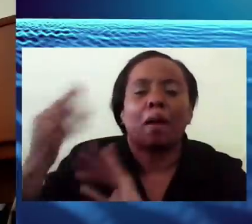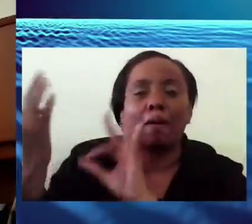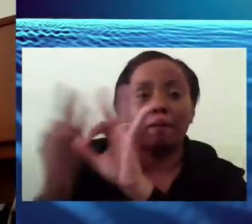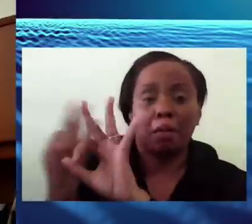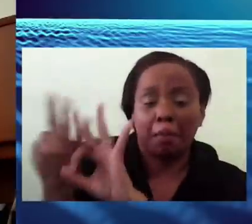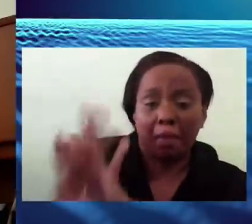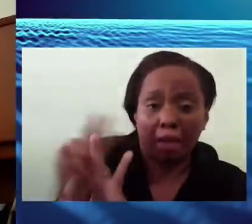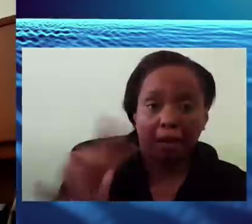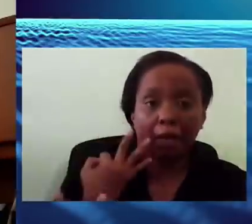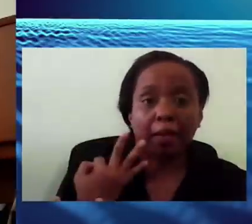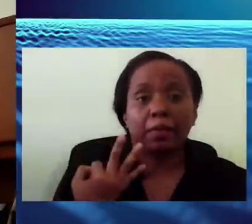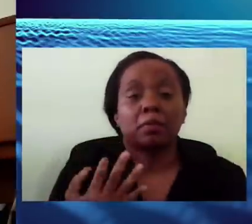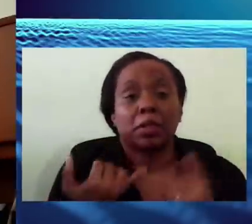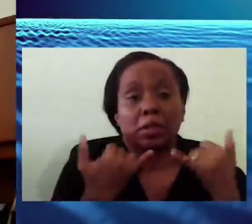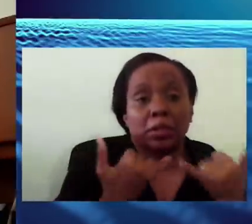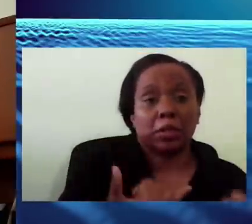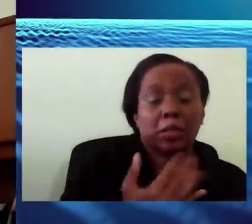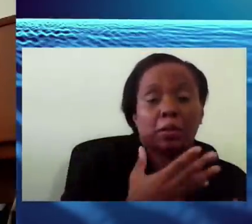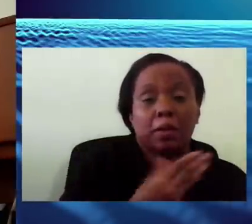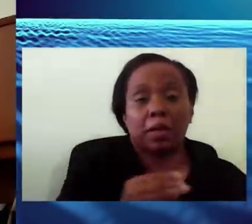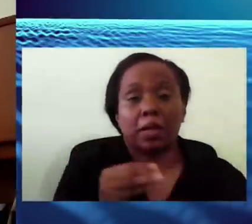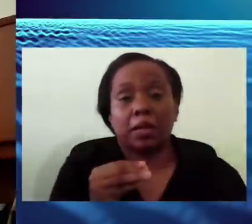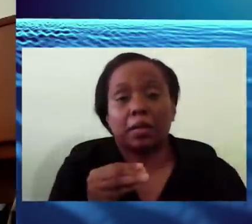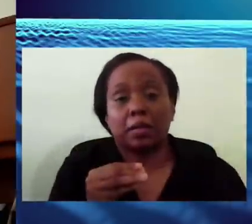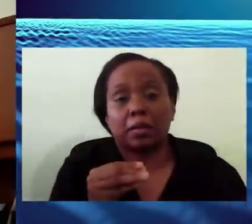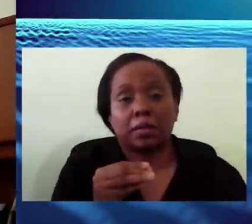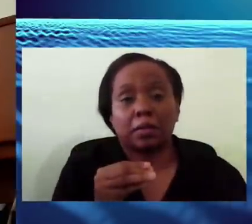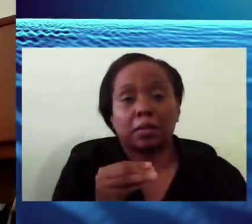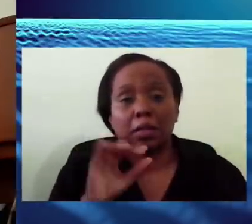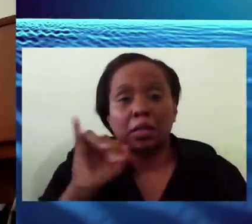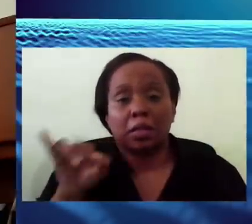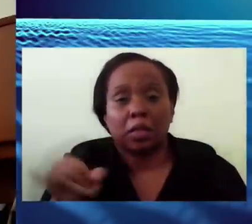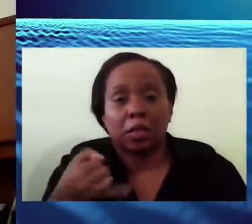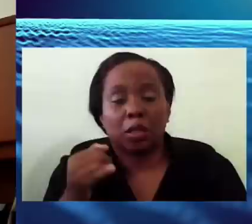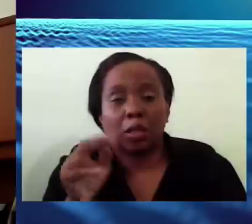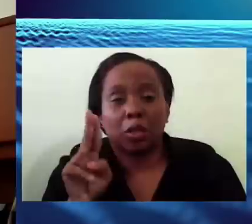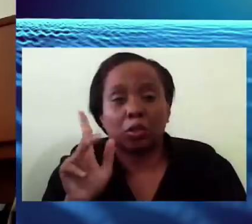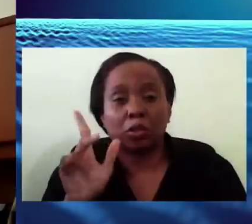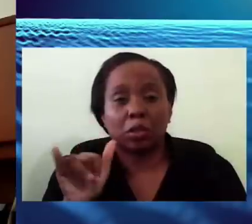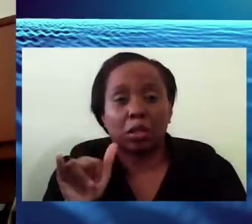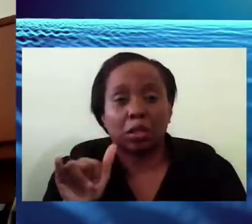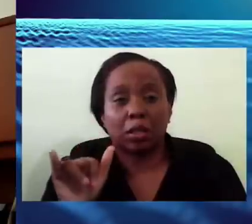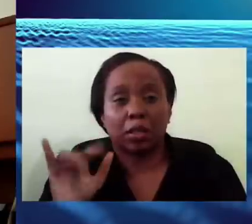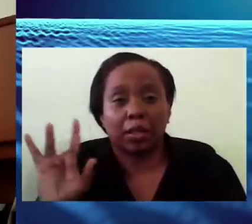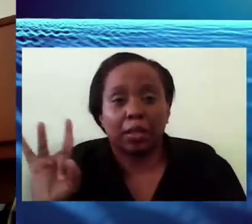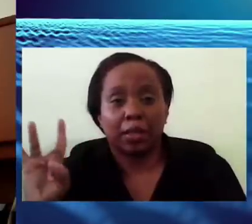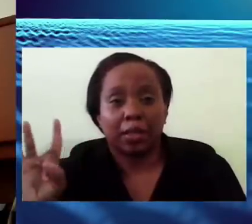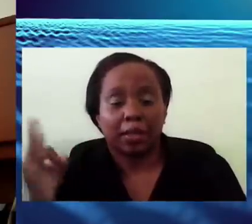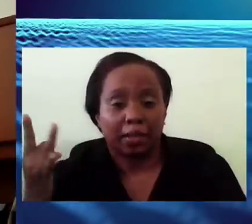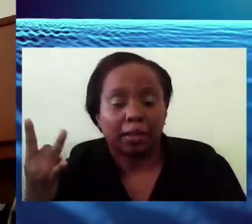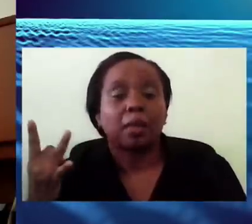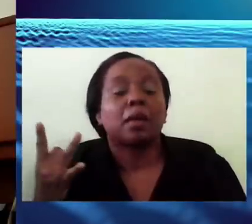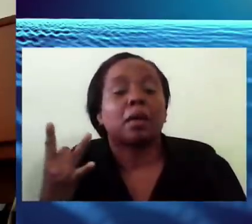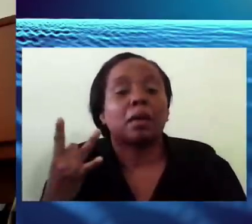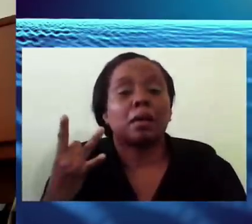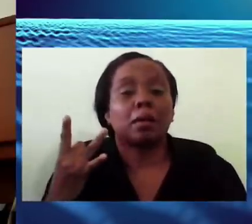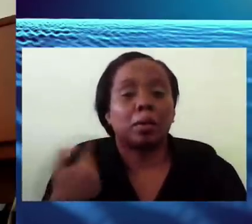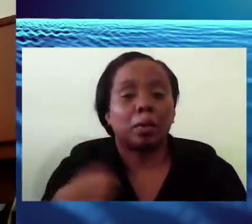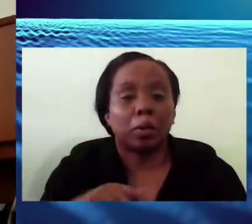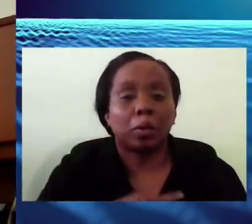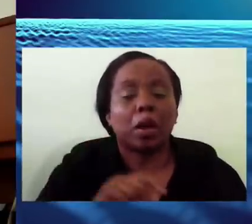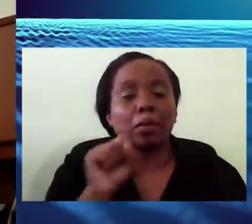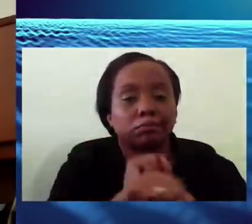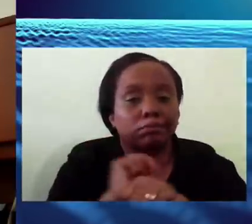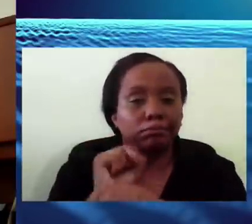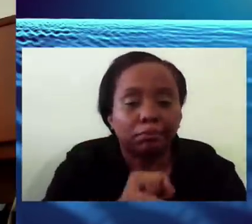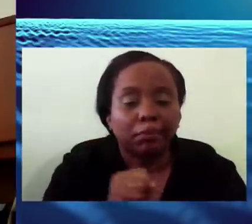that between now and the 8th of July, we will very much be in a position in collaboration with our partners, both here in Barbados in the industry and